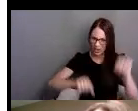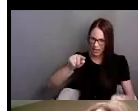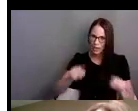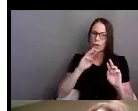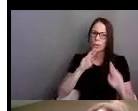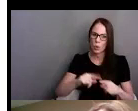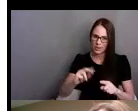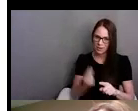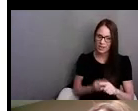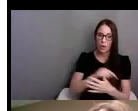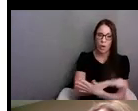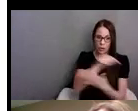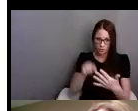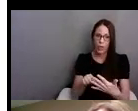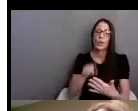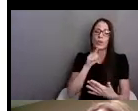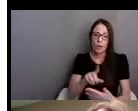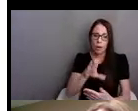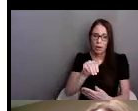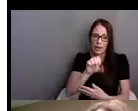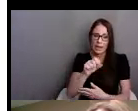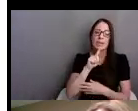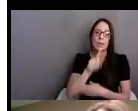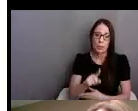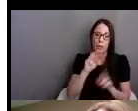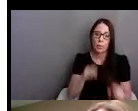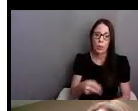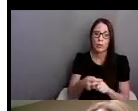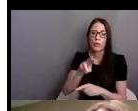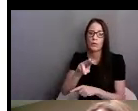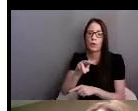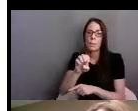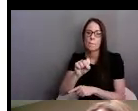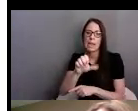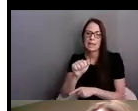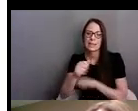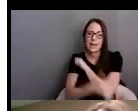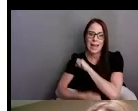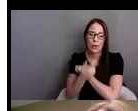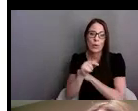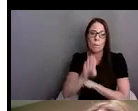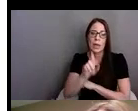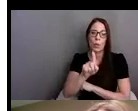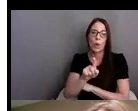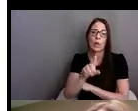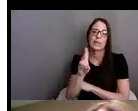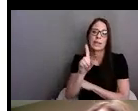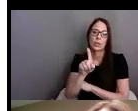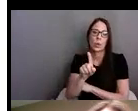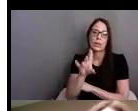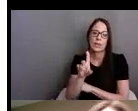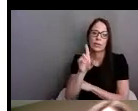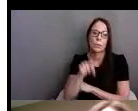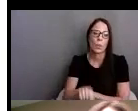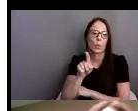those are cases that are being reported to us from Mesa County. So the B.1.617.2 variant is one of